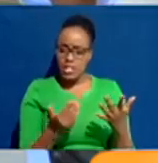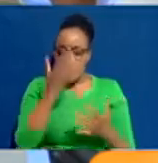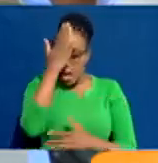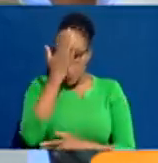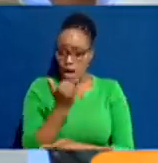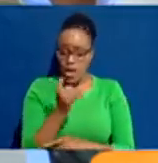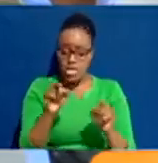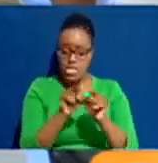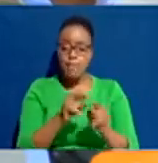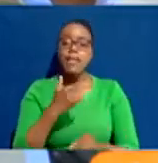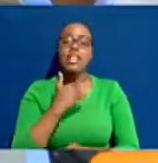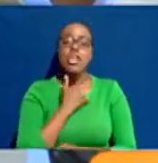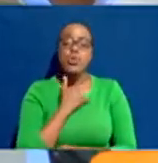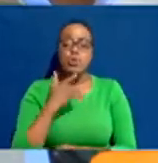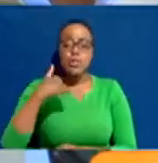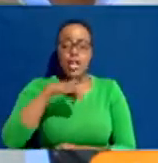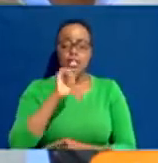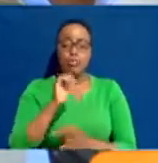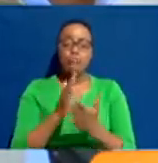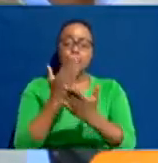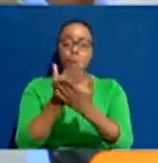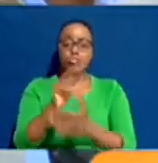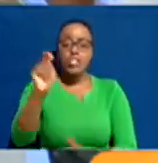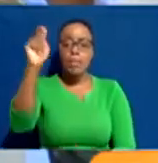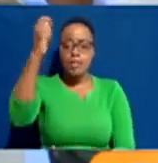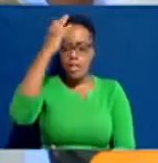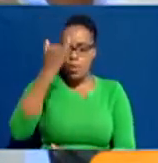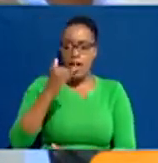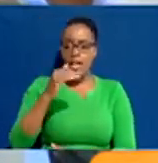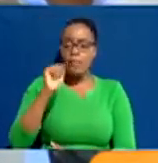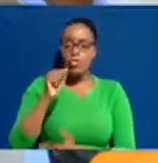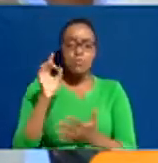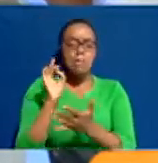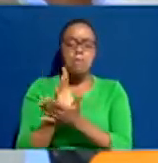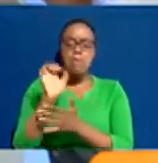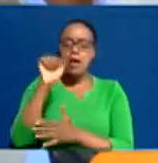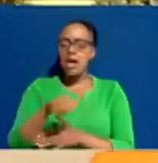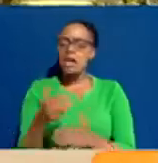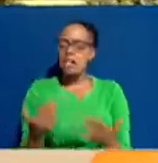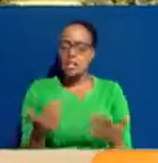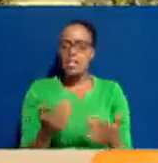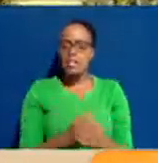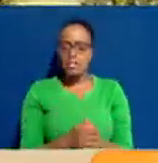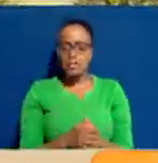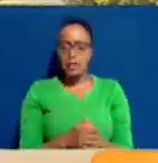Because as a union, we can petition the president so that he's being removed, he be removed there forthwith.